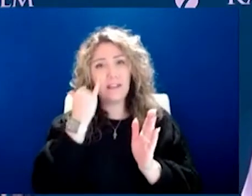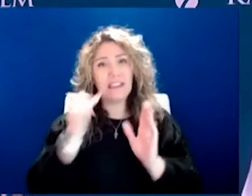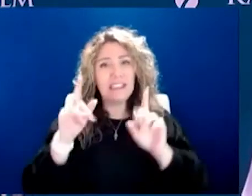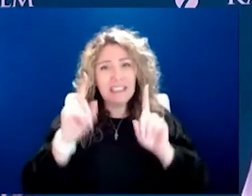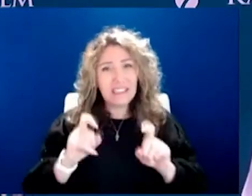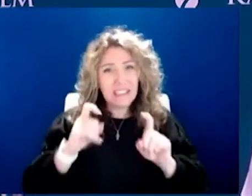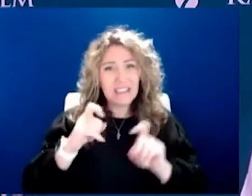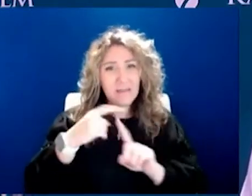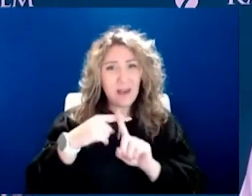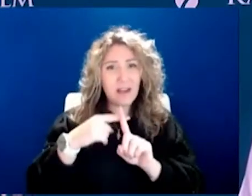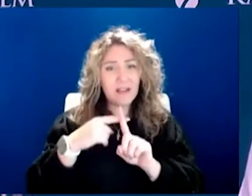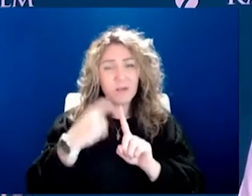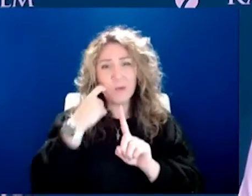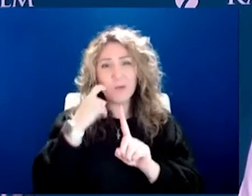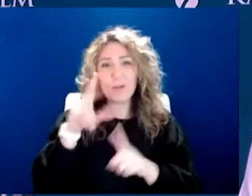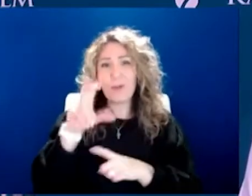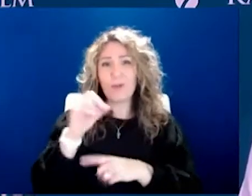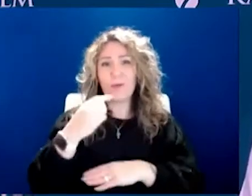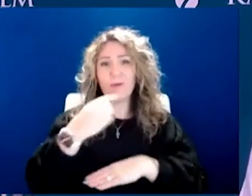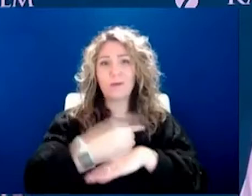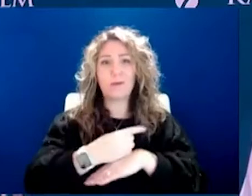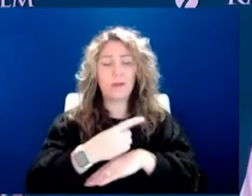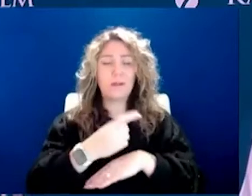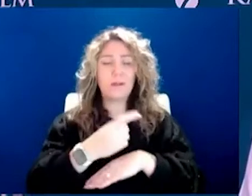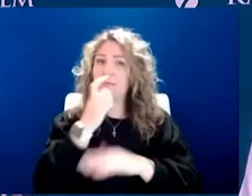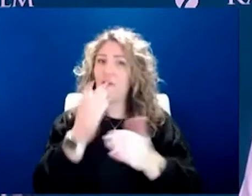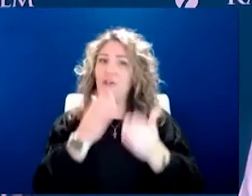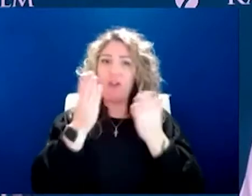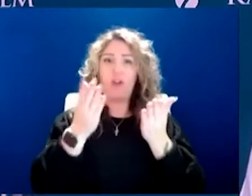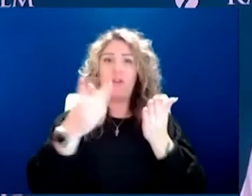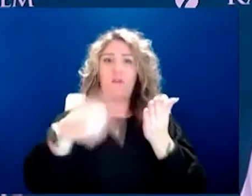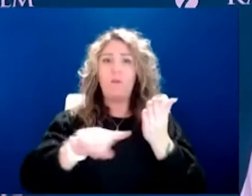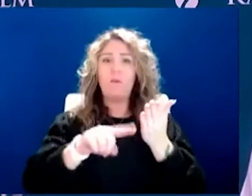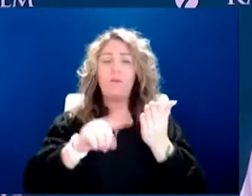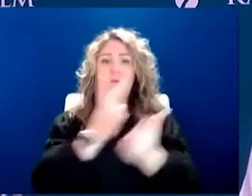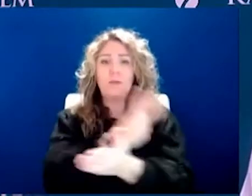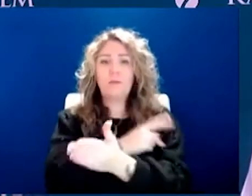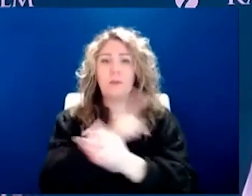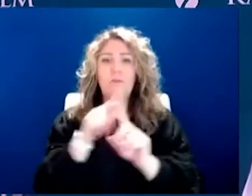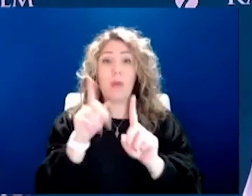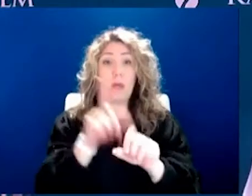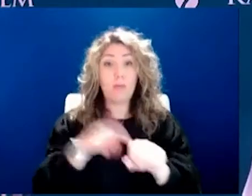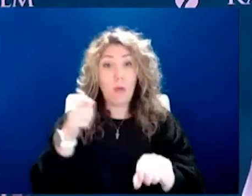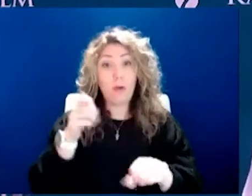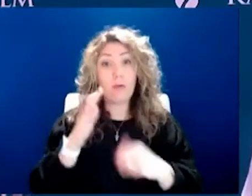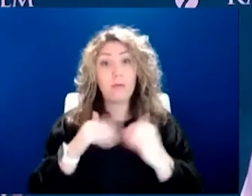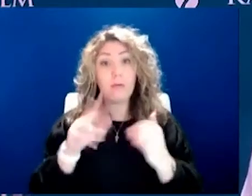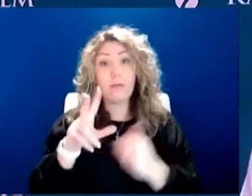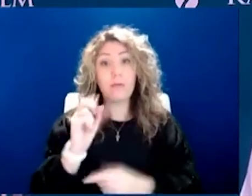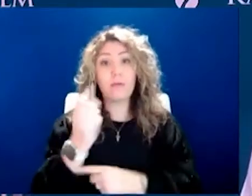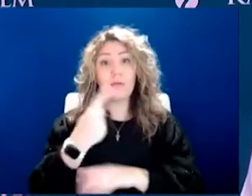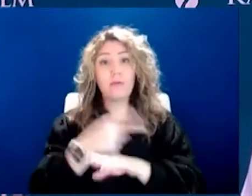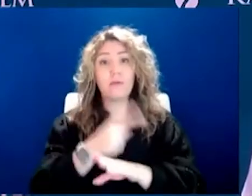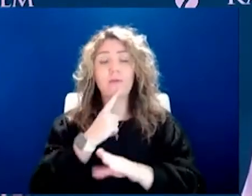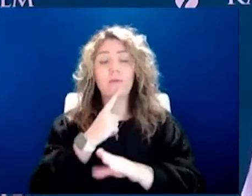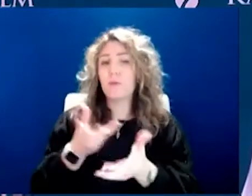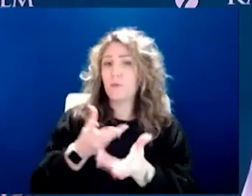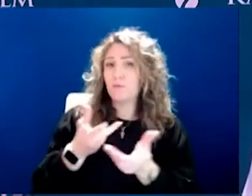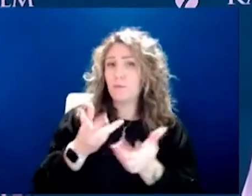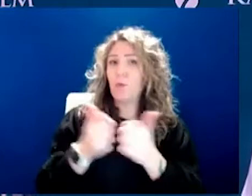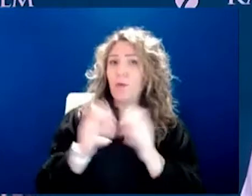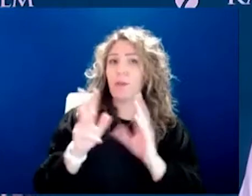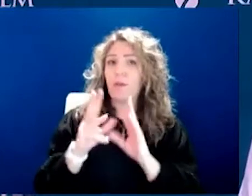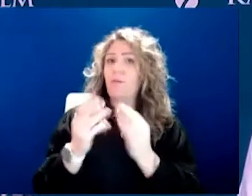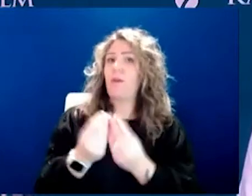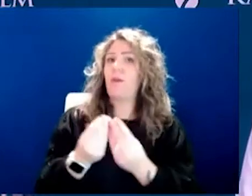last 30 days, that we don't offer autopsy on those patients. But if it's been longer than that, then we work with the families, and we